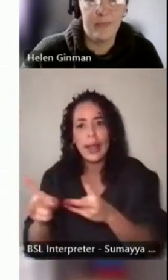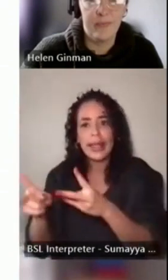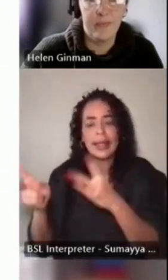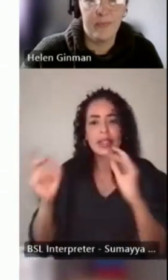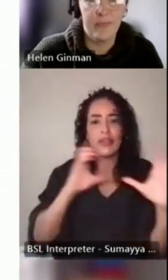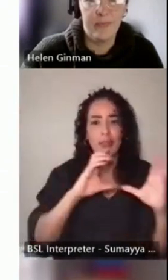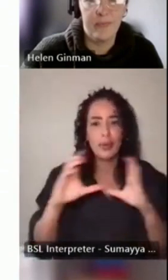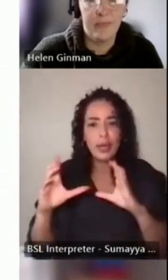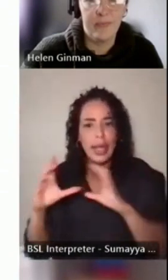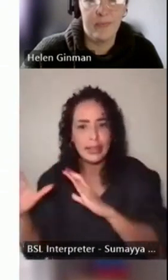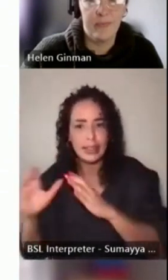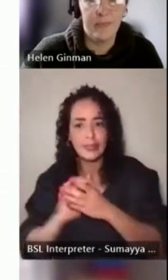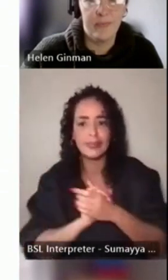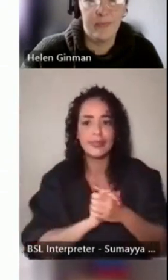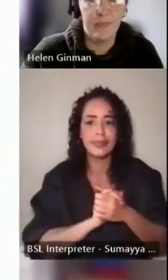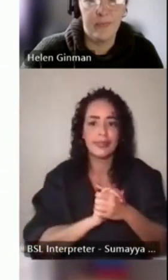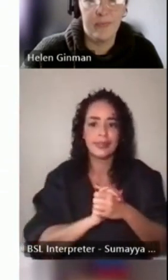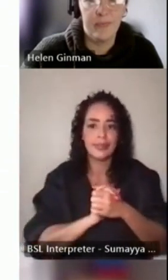communicating?